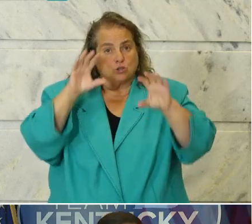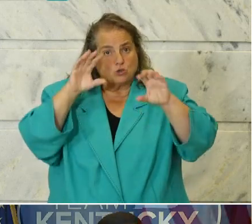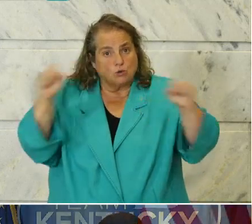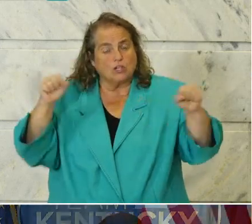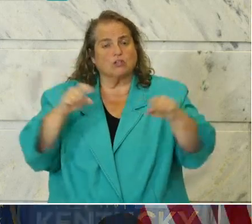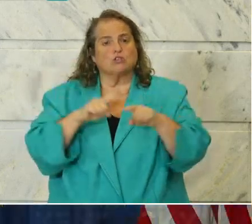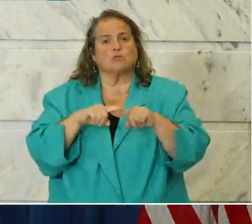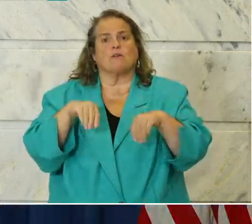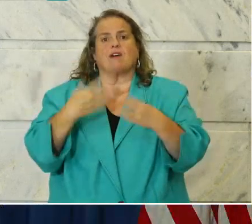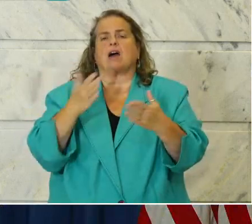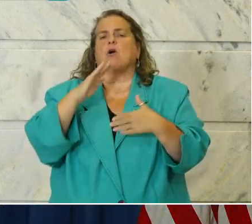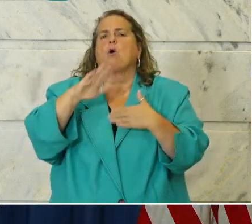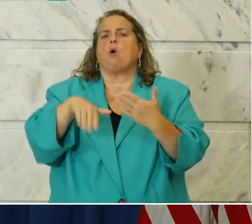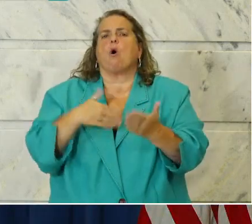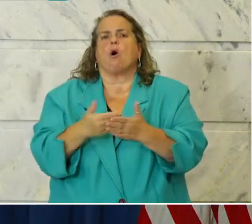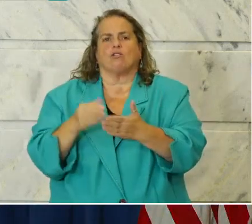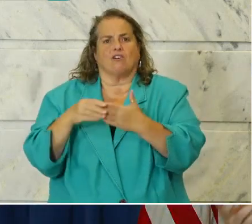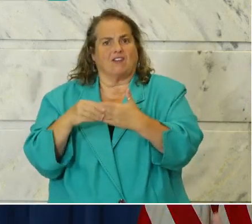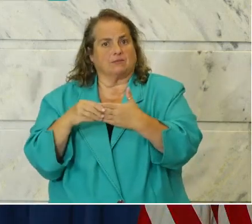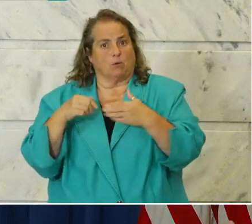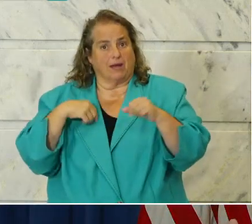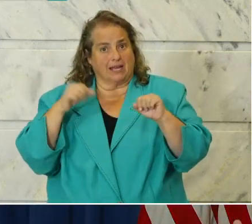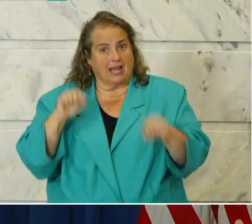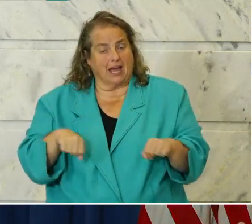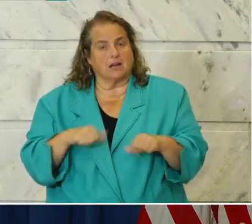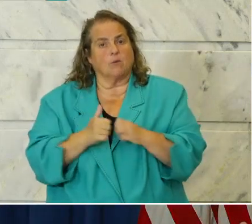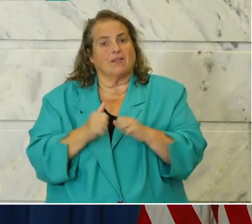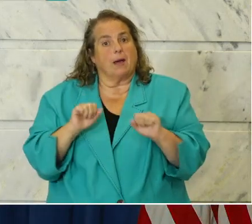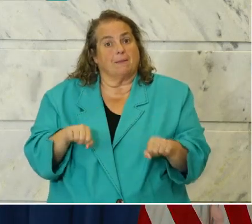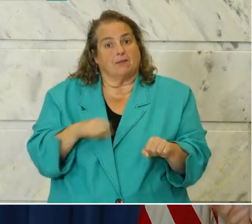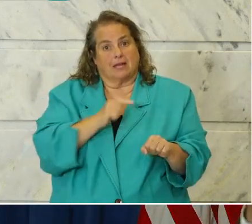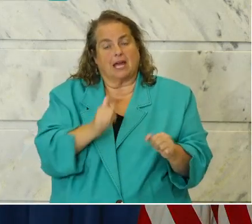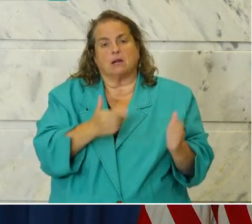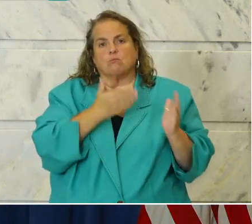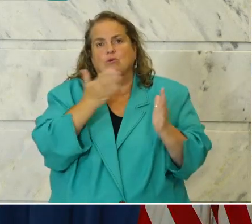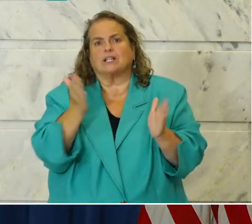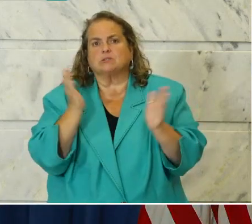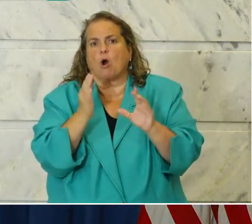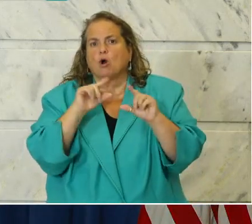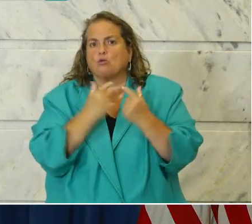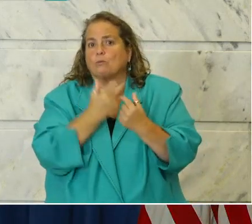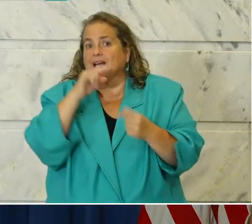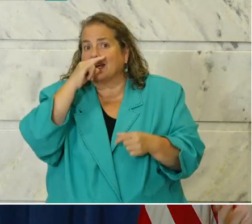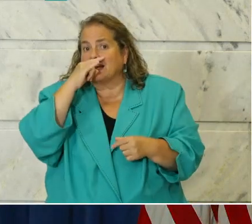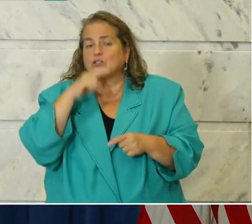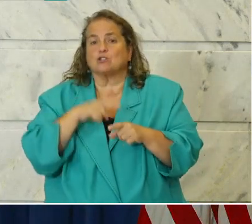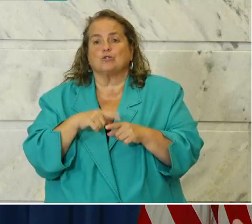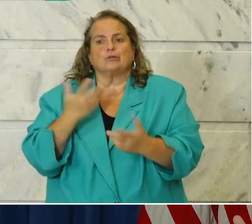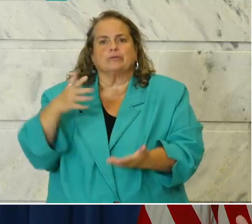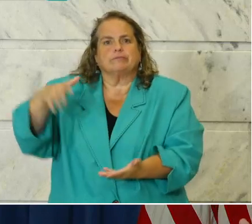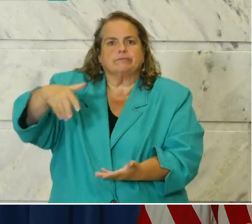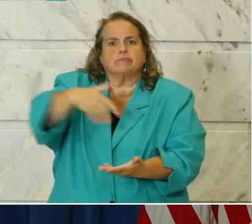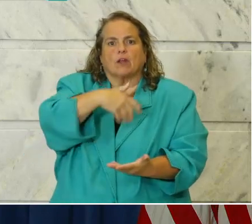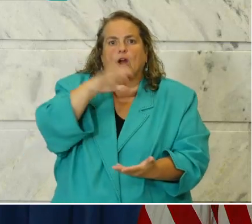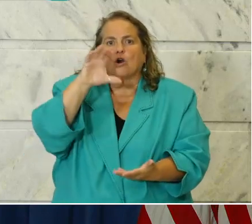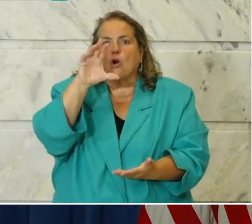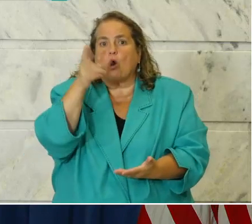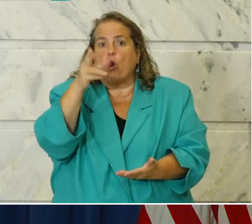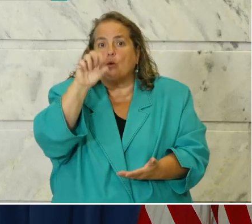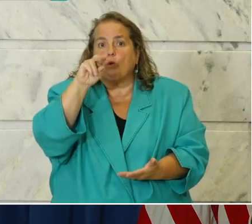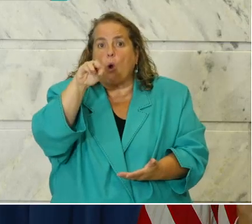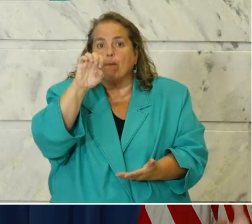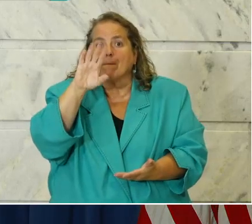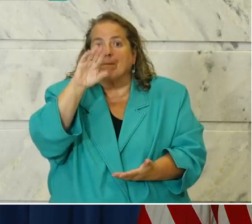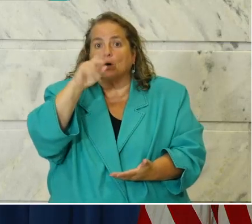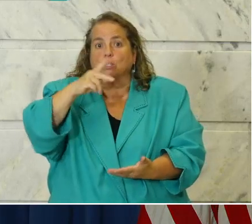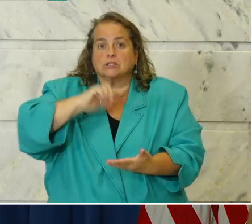the flexibility we can, with the ability for them to bring small groups of kids in, whether that's to get Chromebooks, to provide some instruction on how to